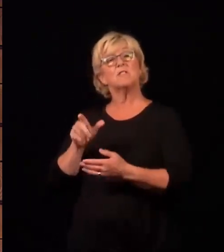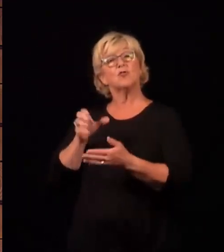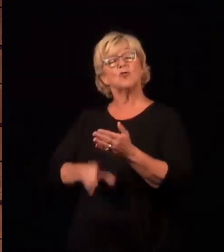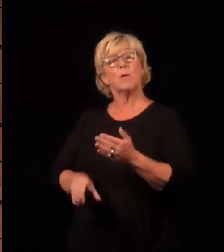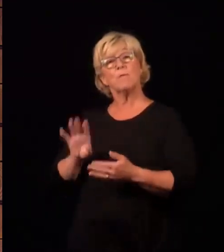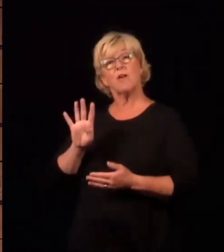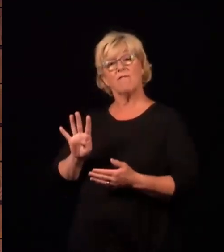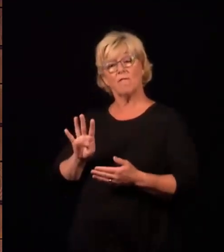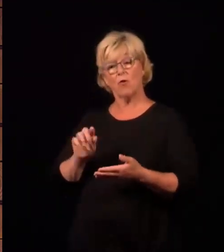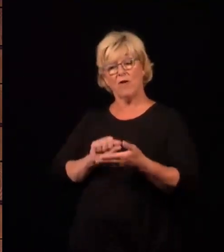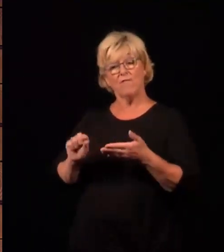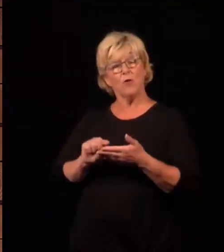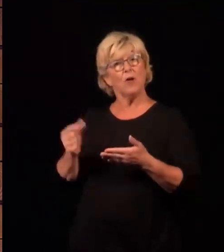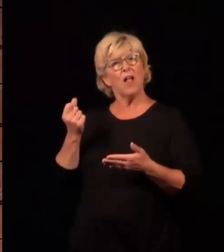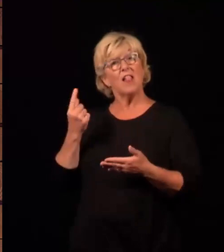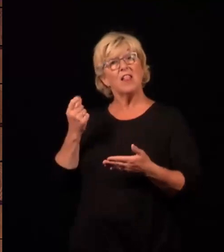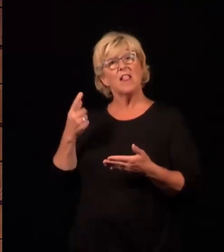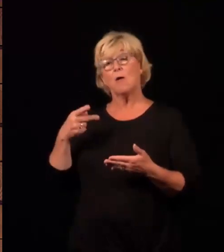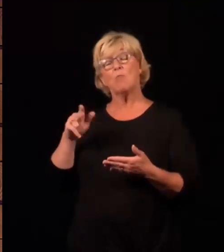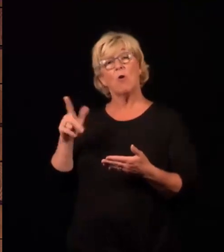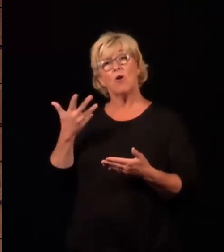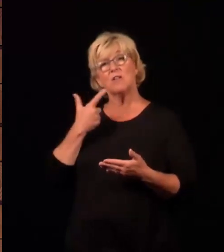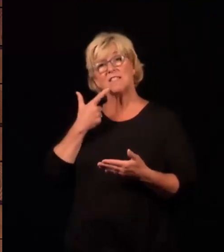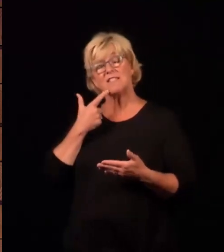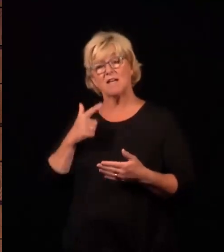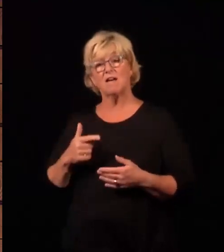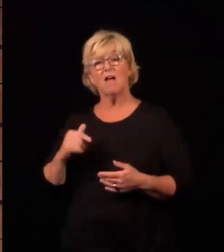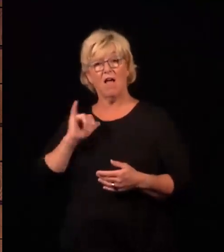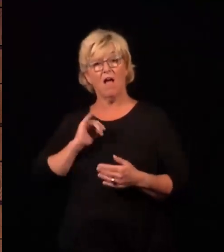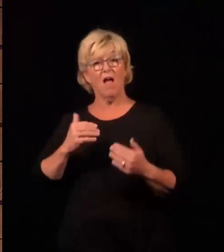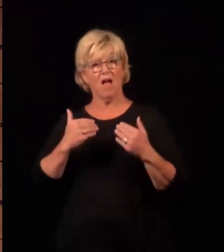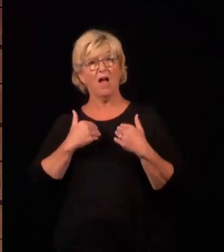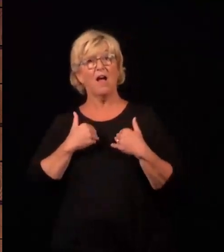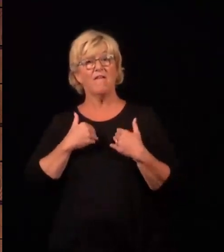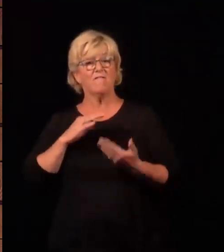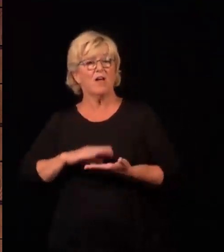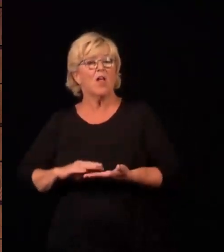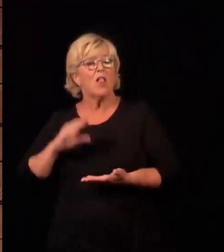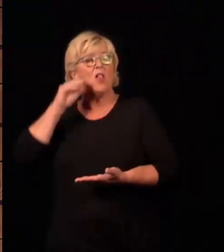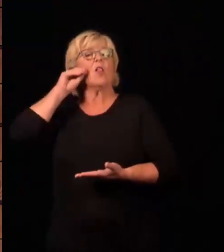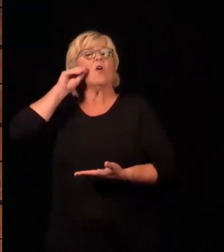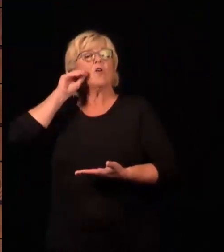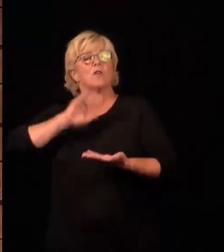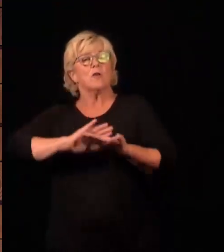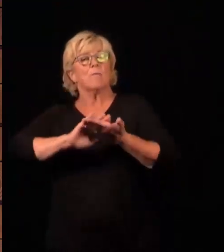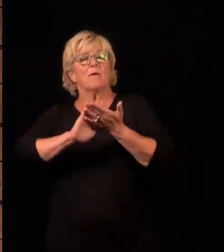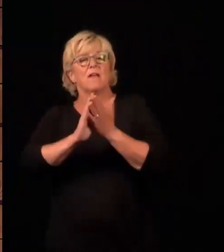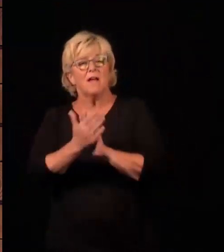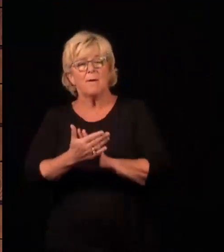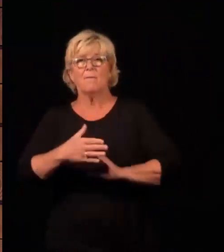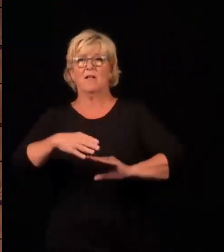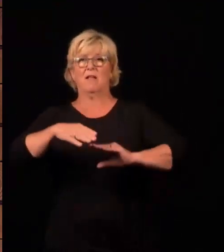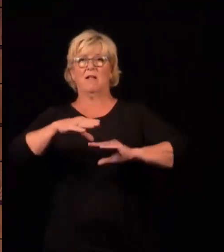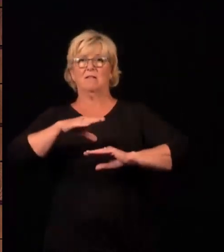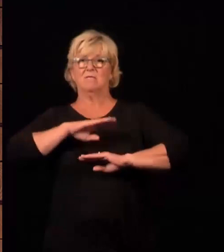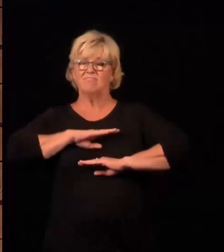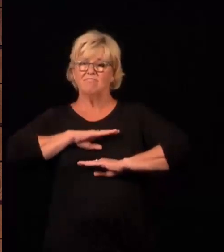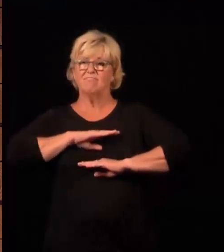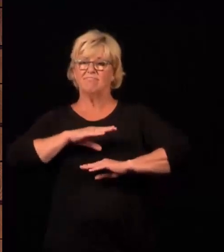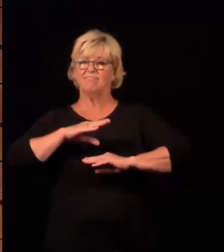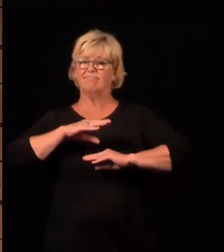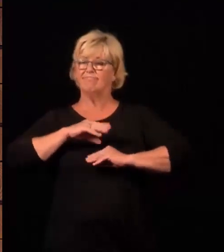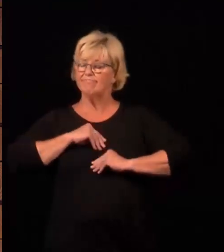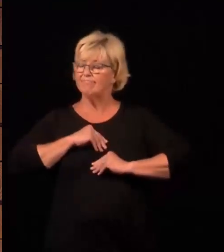Because in verse 11, Paul puts it this way, I have learned to be content. He's